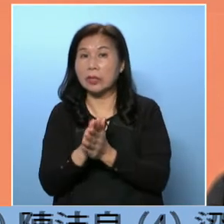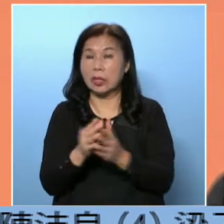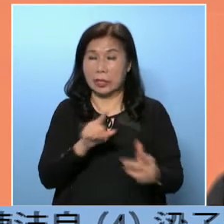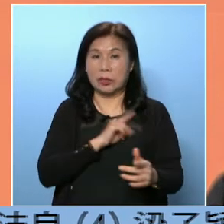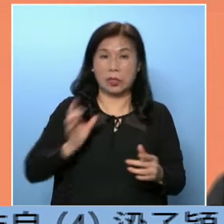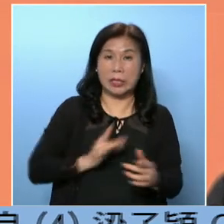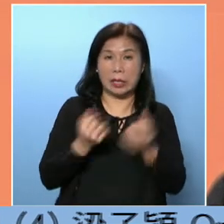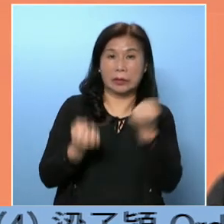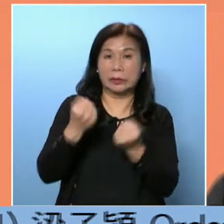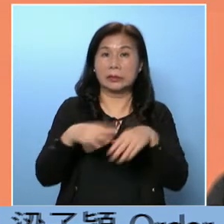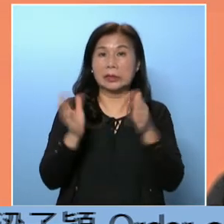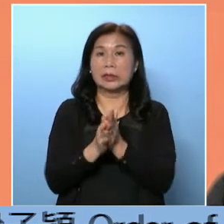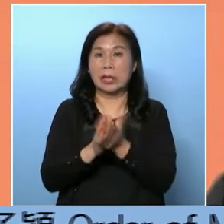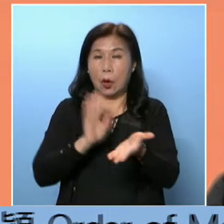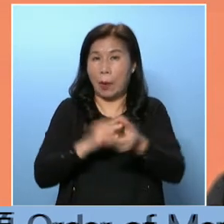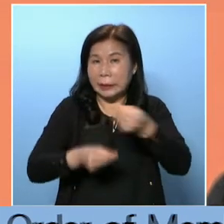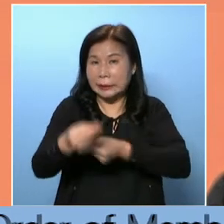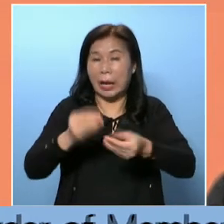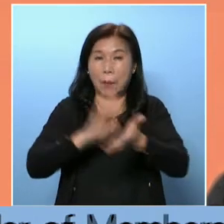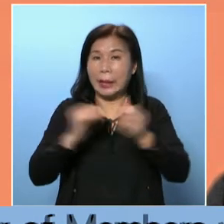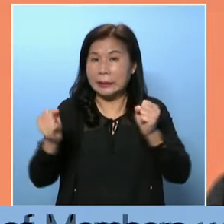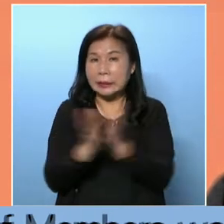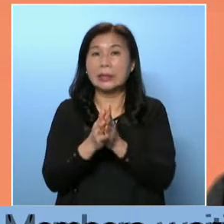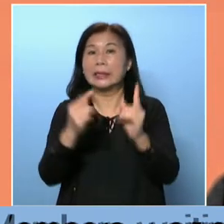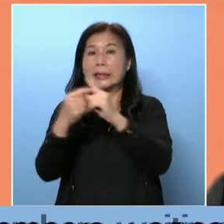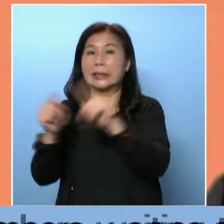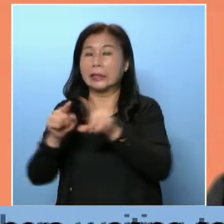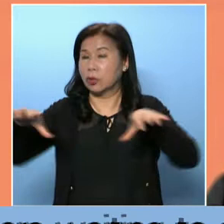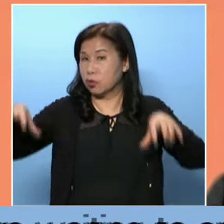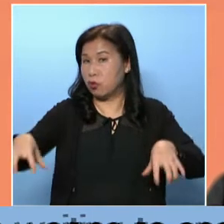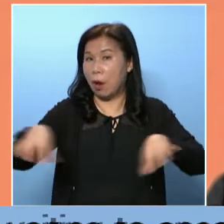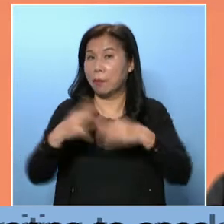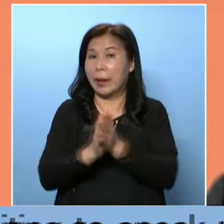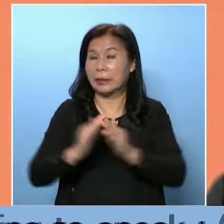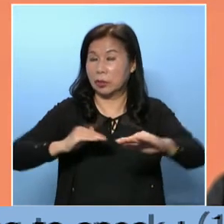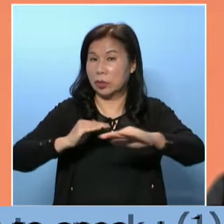drones to deliver essential resources without